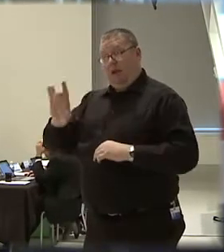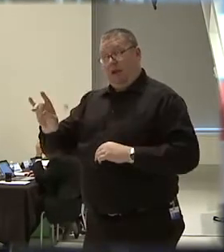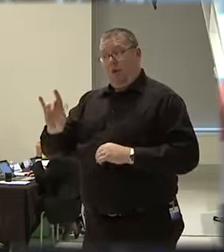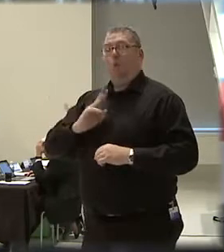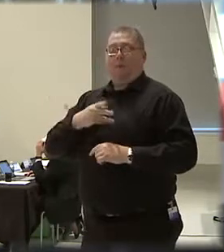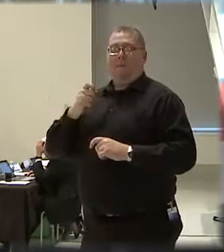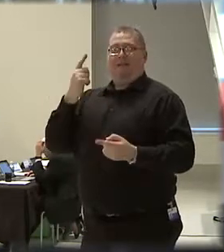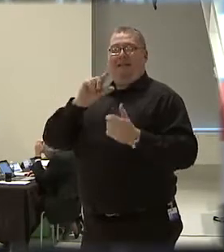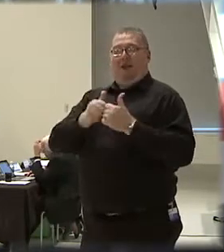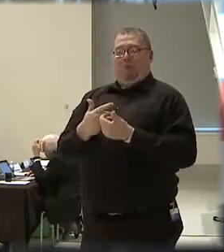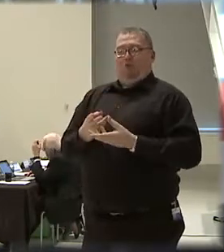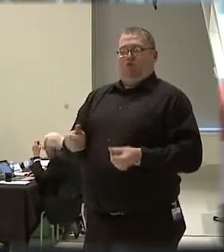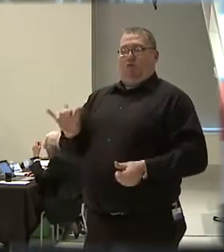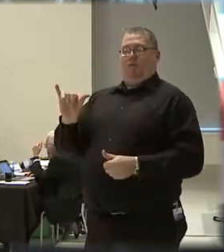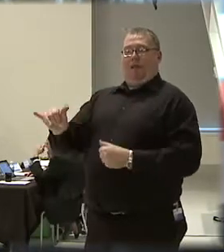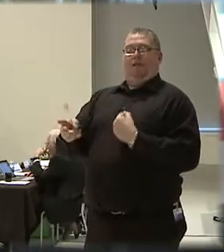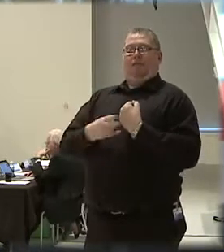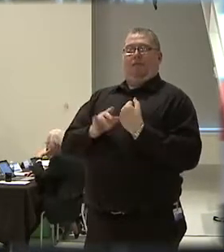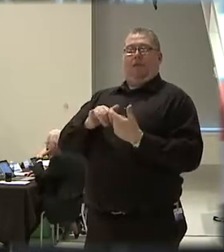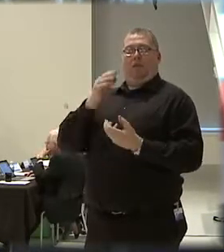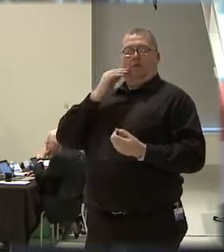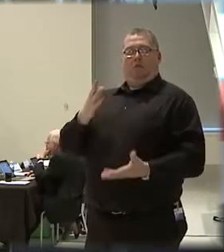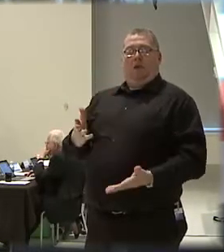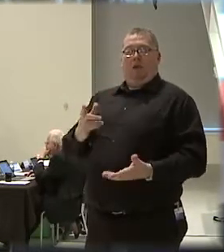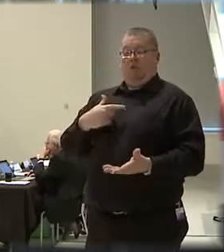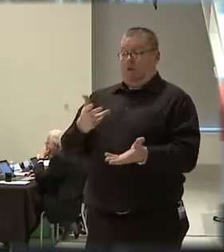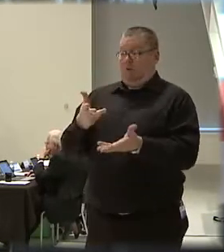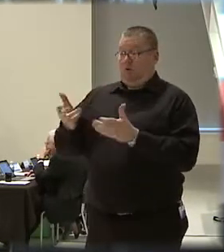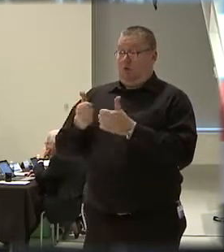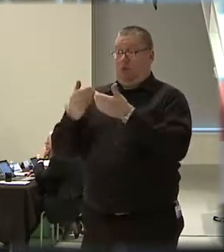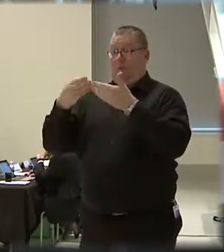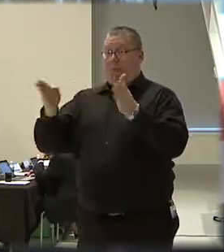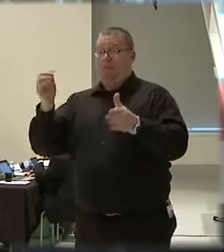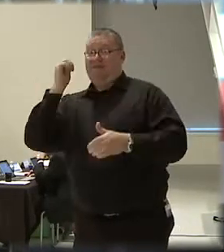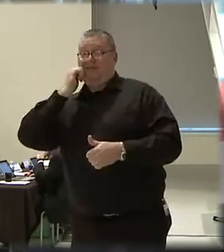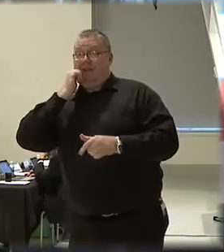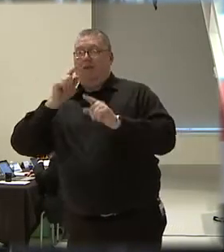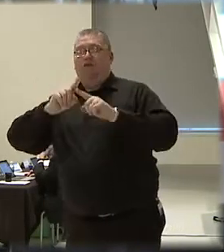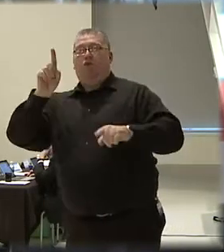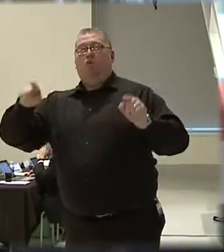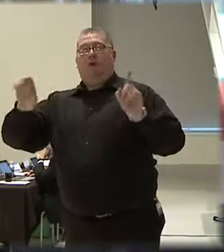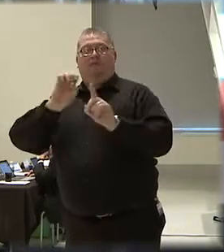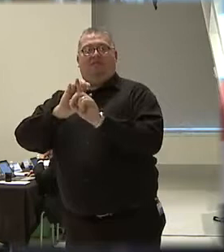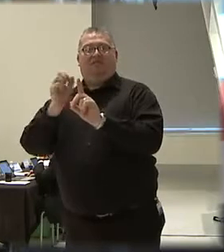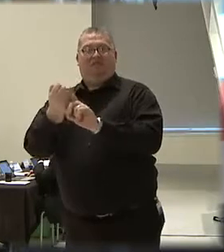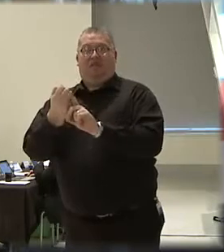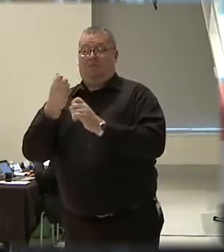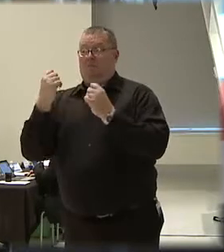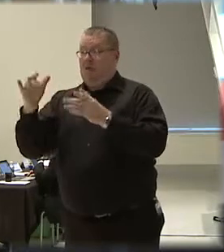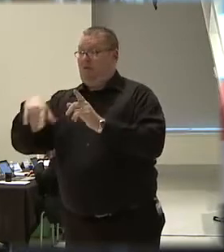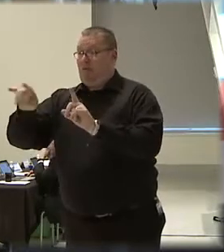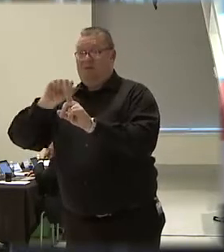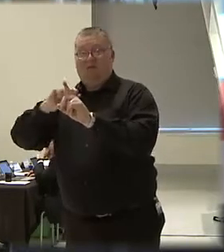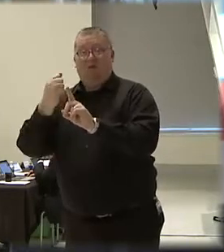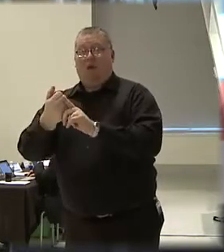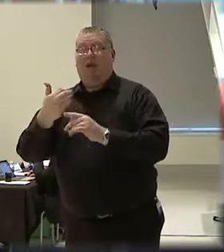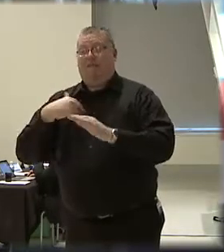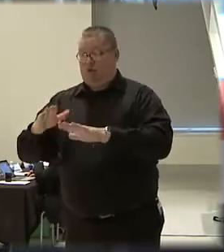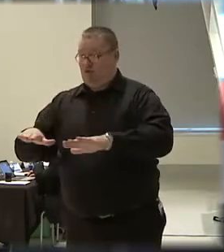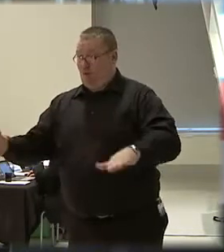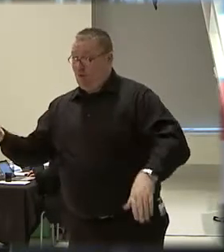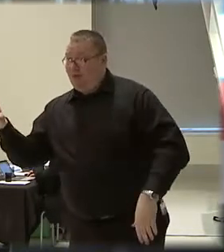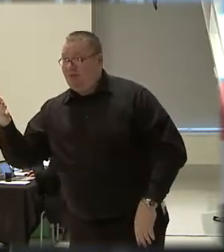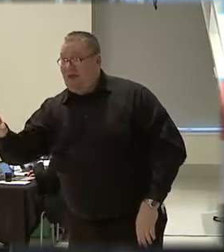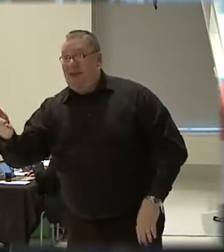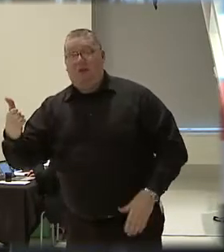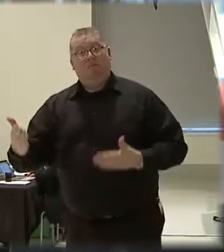resolved. Officers interact with the public daily and in various environments. Many of those environments have minors present, and while